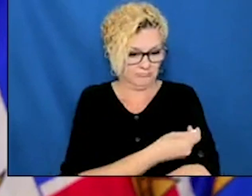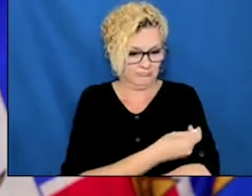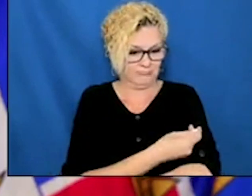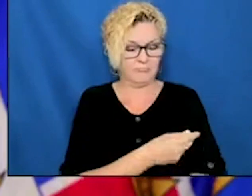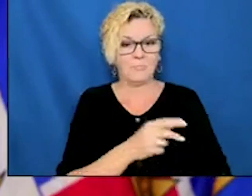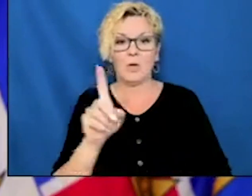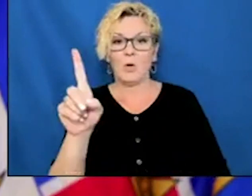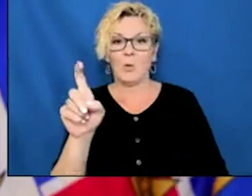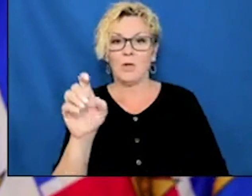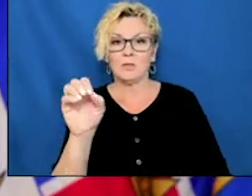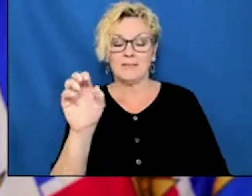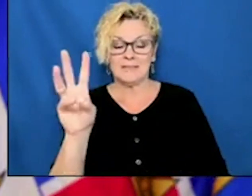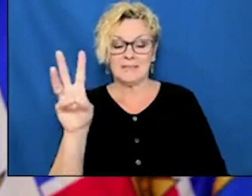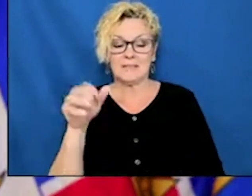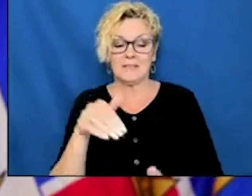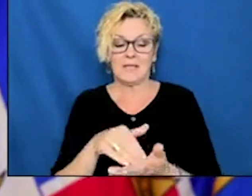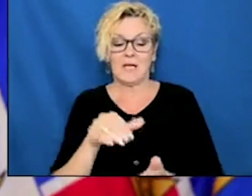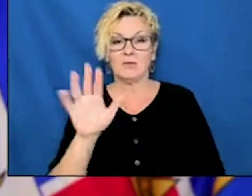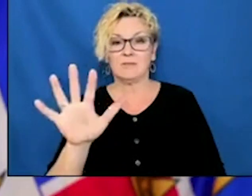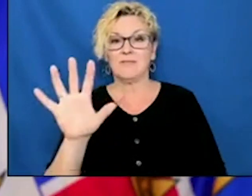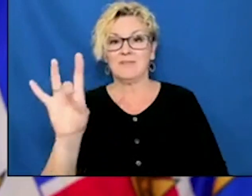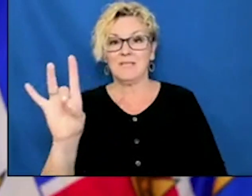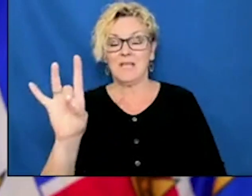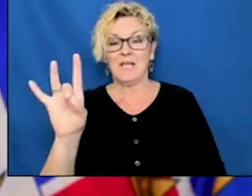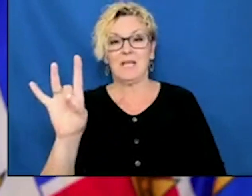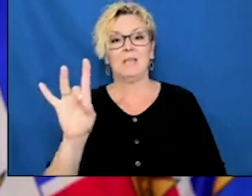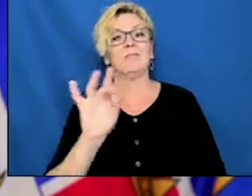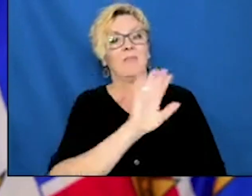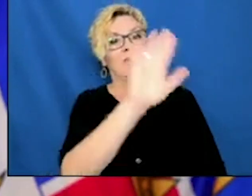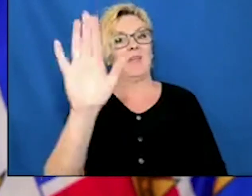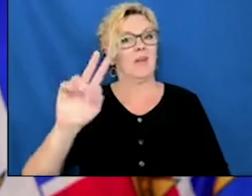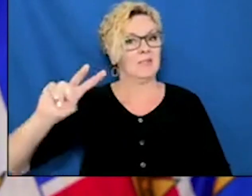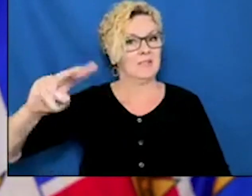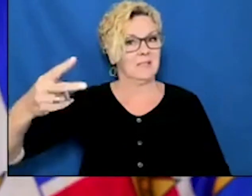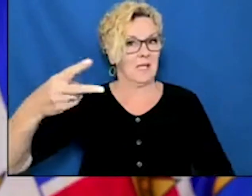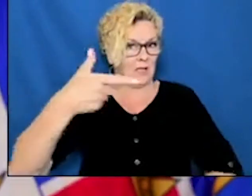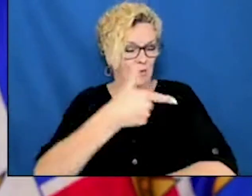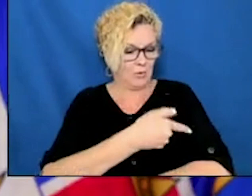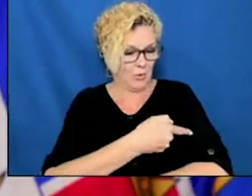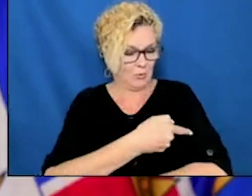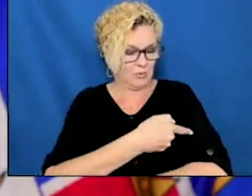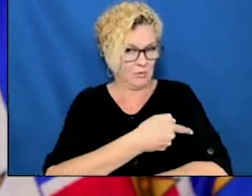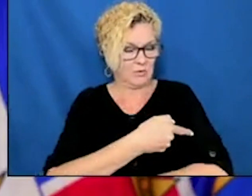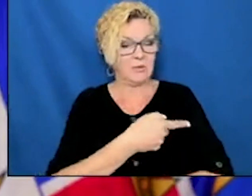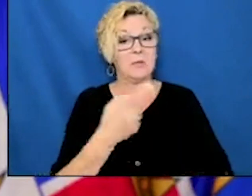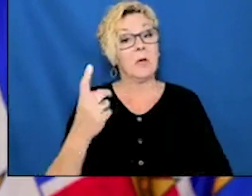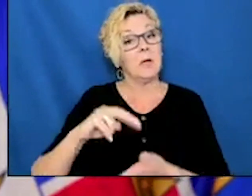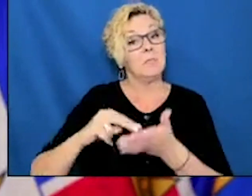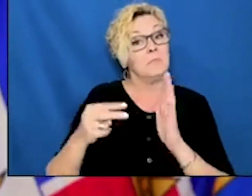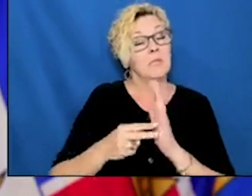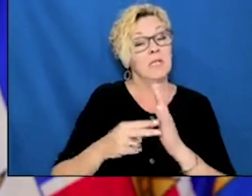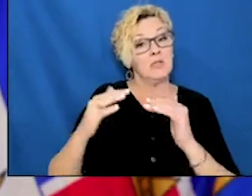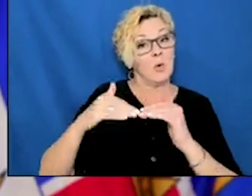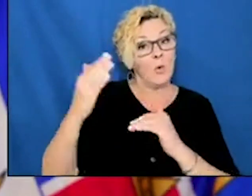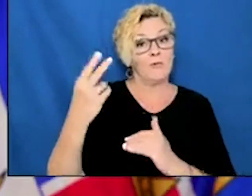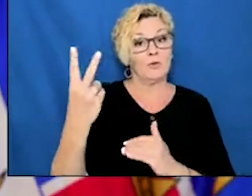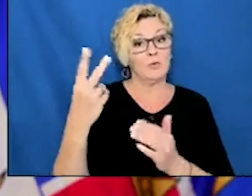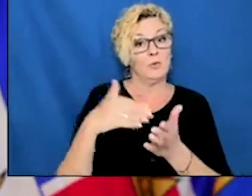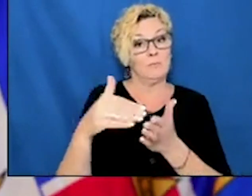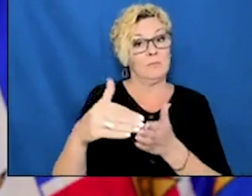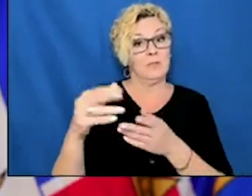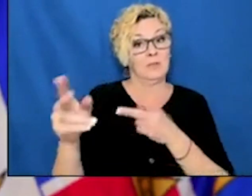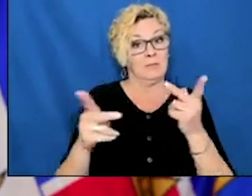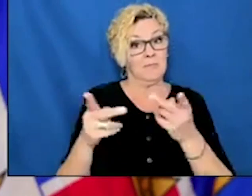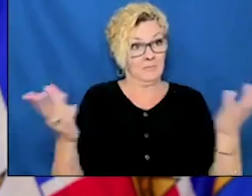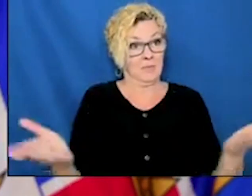106,058 are second doses. But this means that over 2 million of us in British Columbia have now received their first dose of their